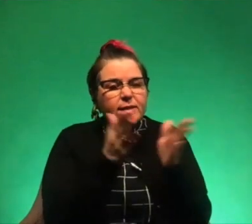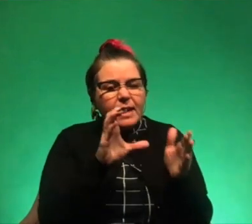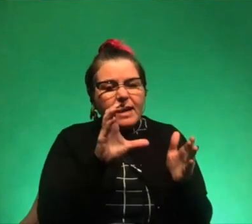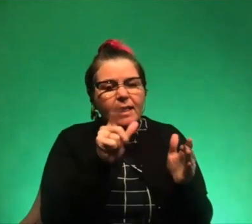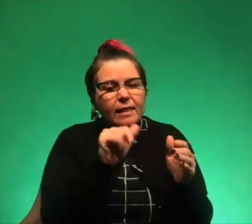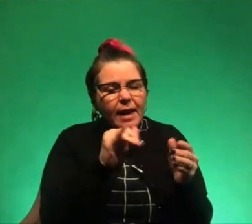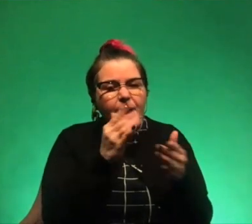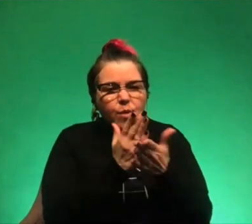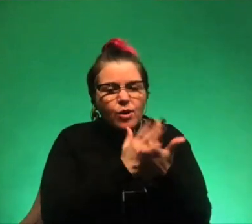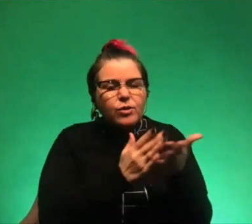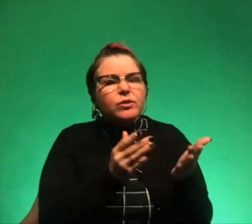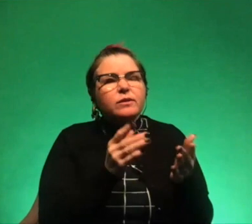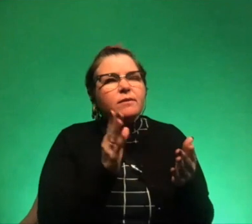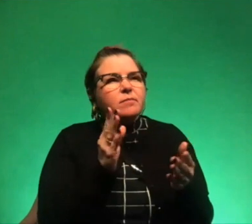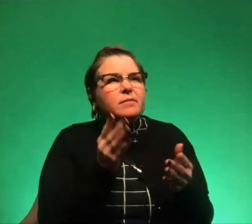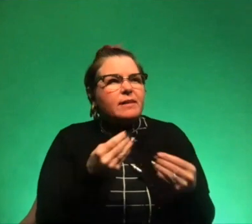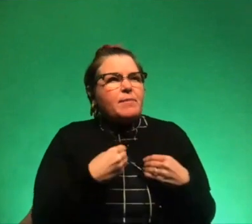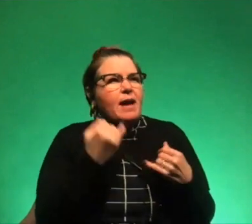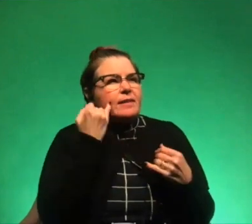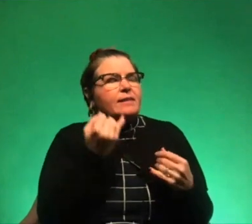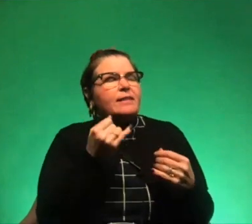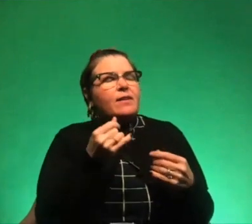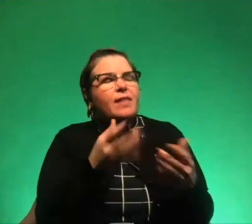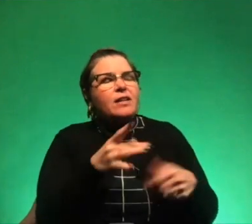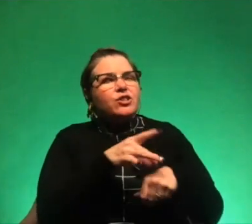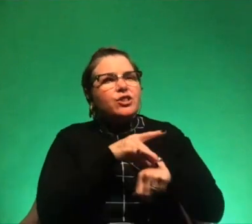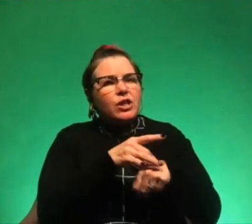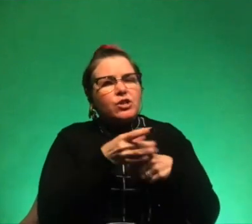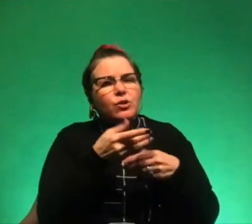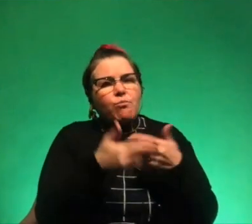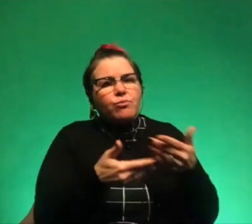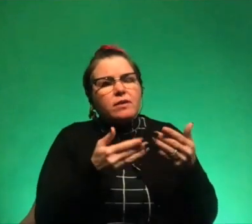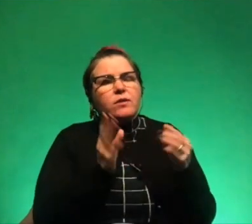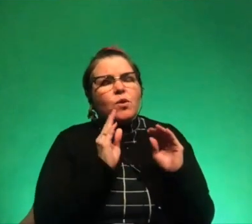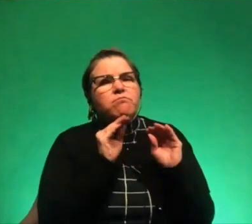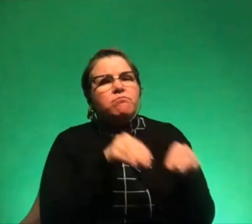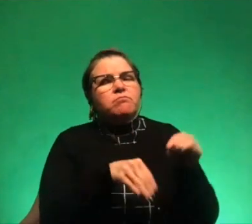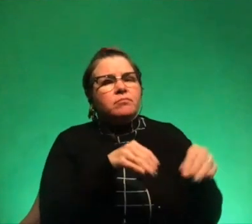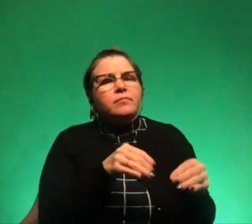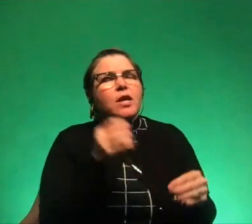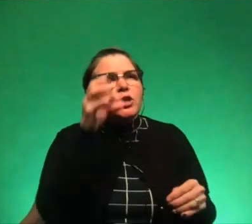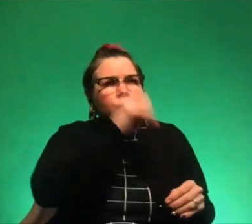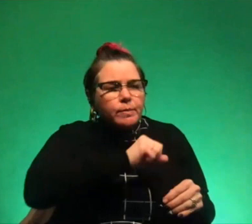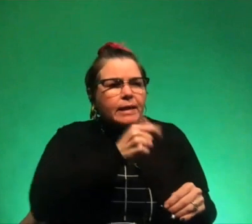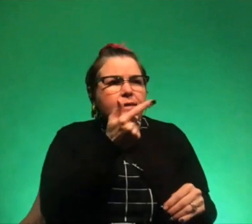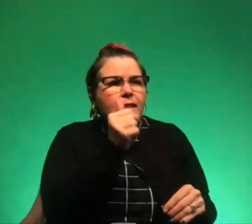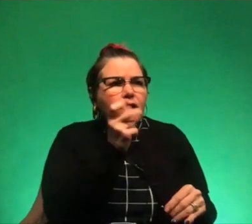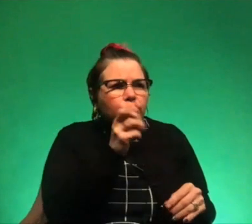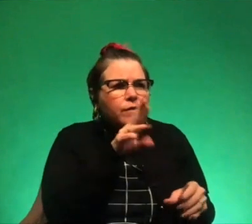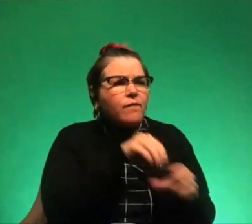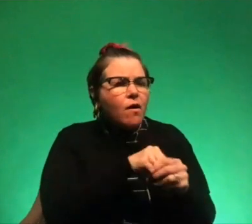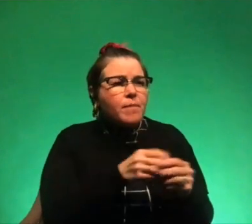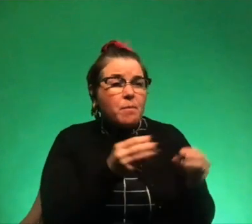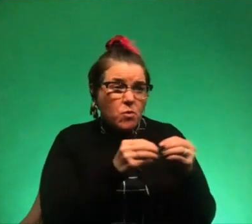And that can give us an idea of the different geological processes that might have deposited it, assuming, you know, it's glacial, but maybe there was more water